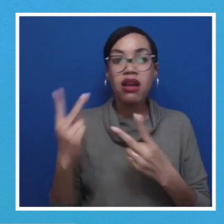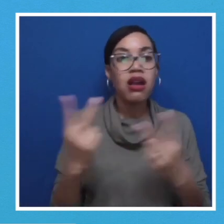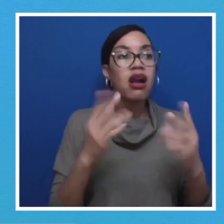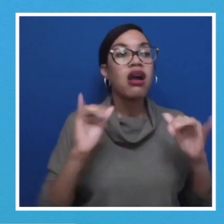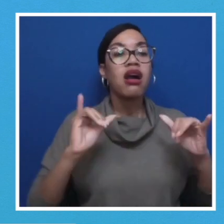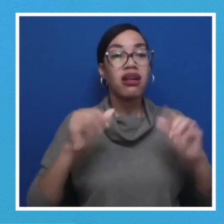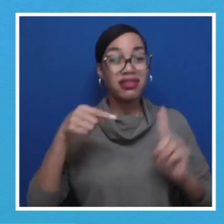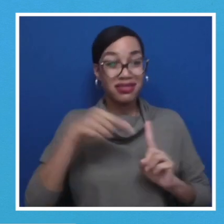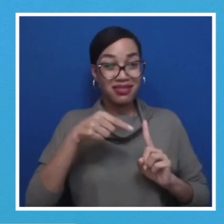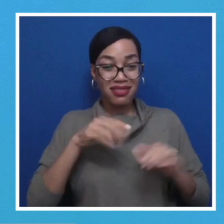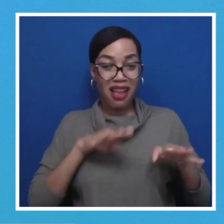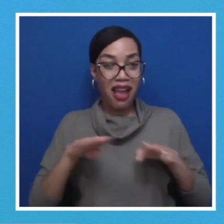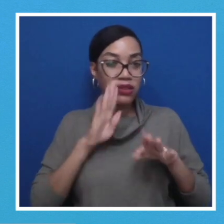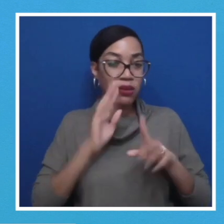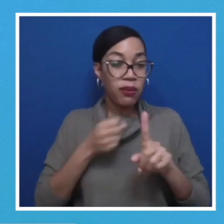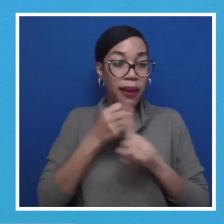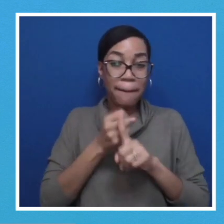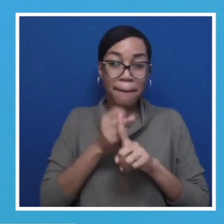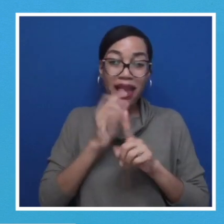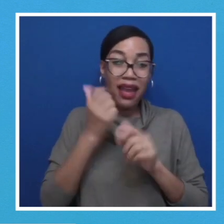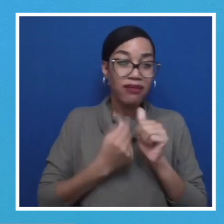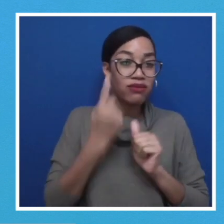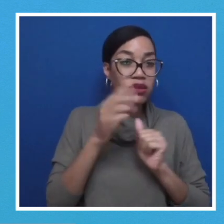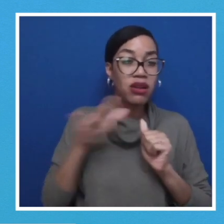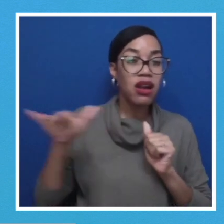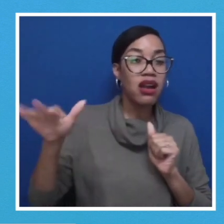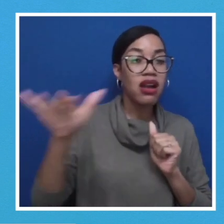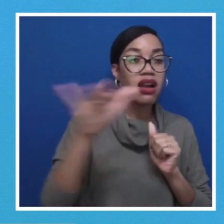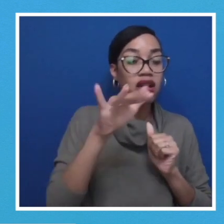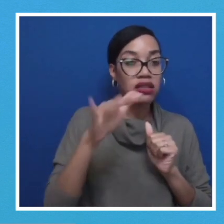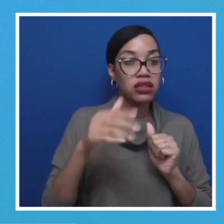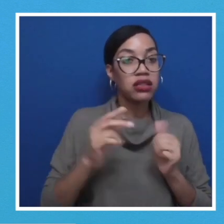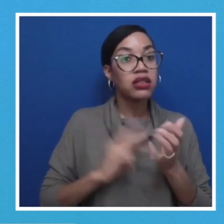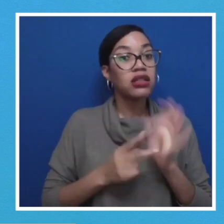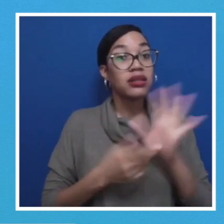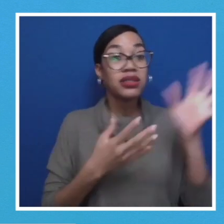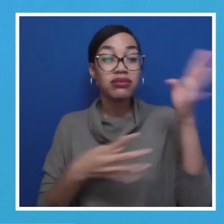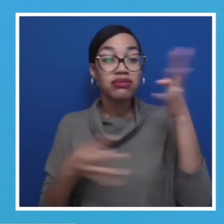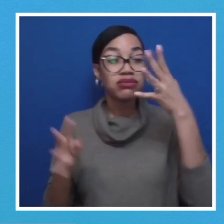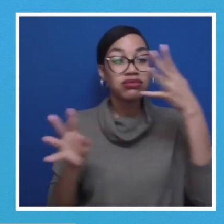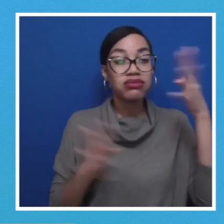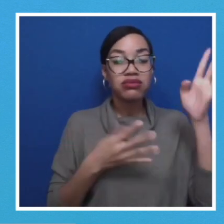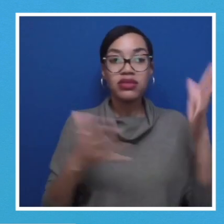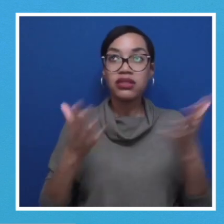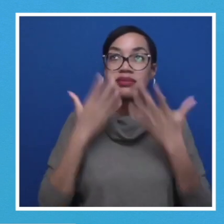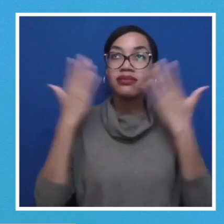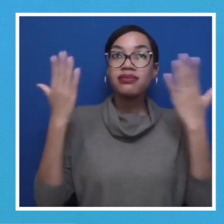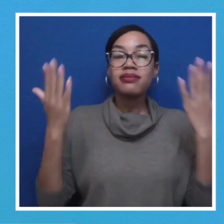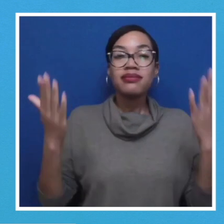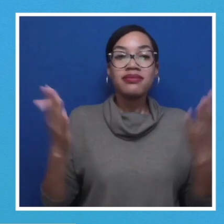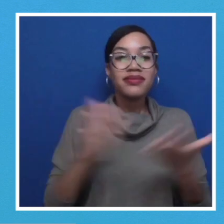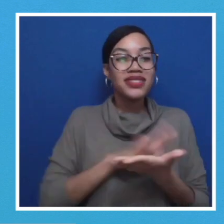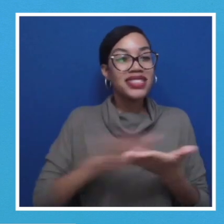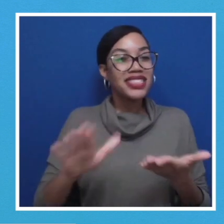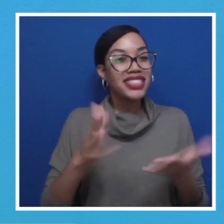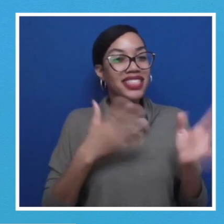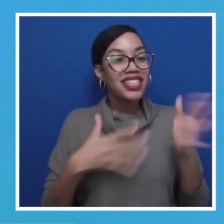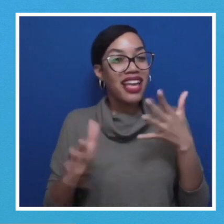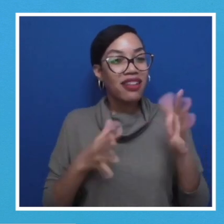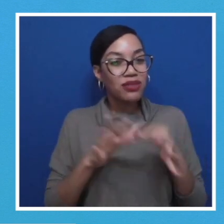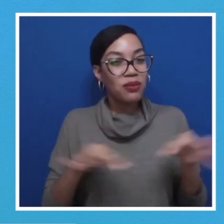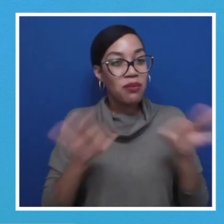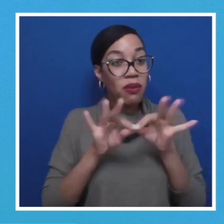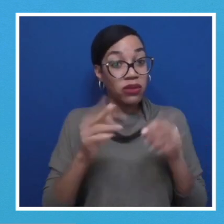affects everybody that breathe air. This clean air that we breathe, it's like the snow in behind me